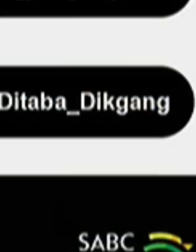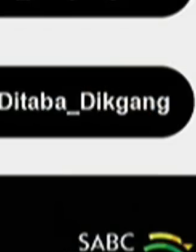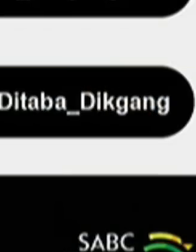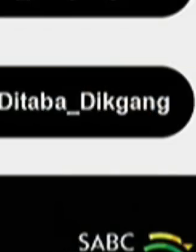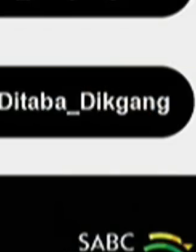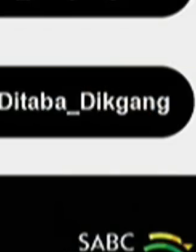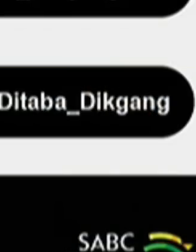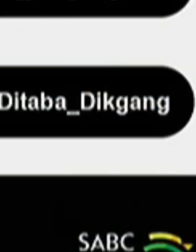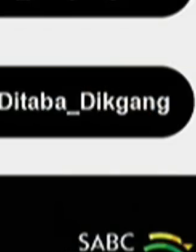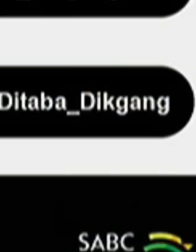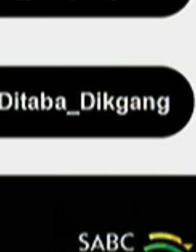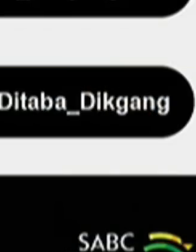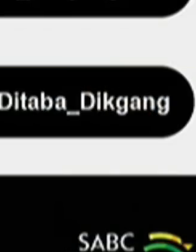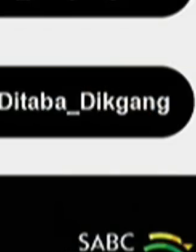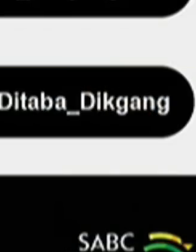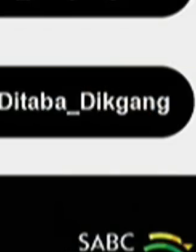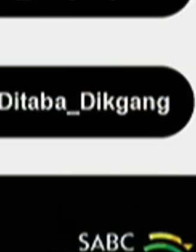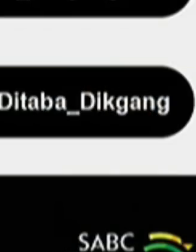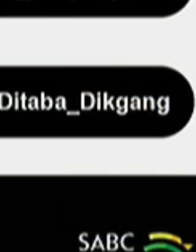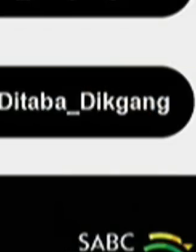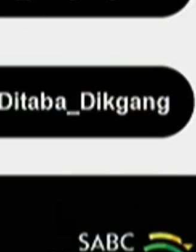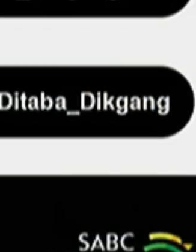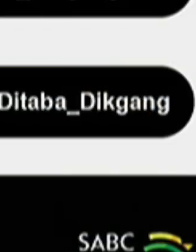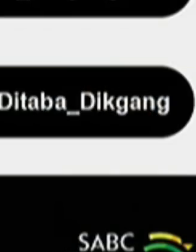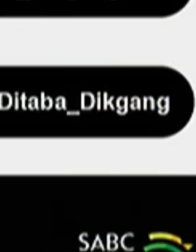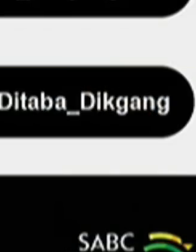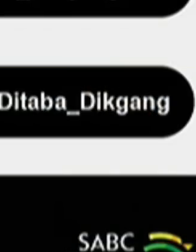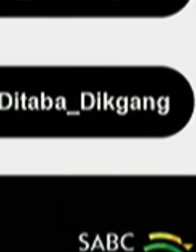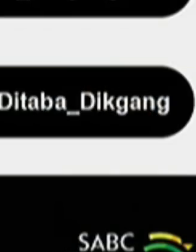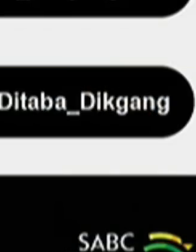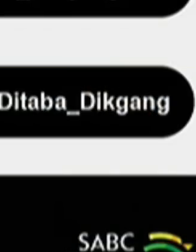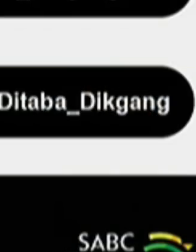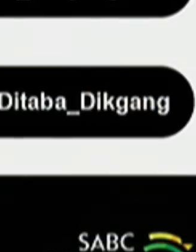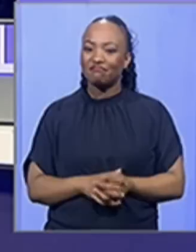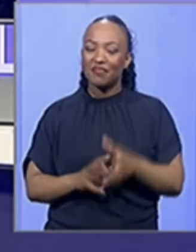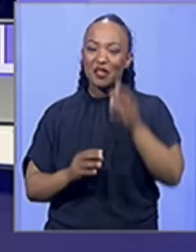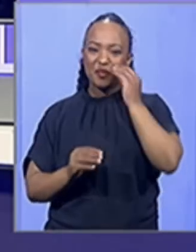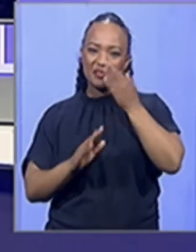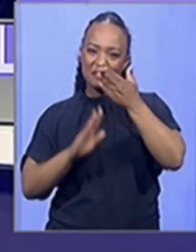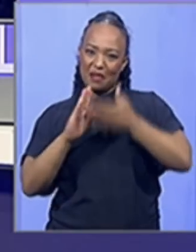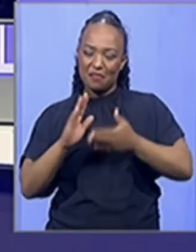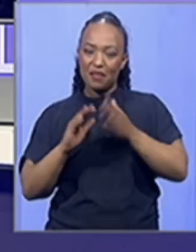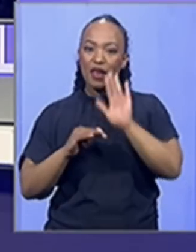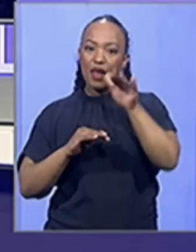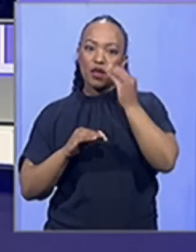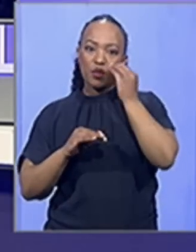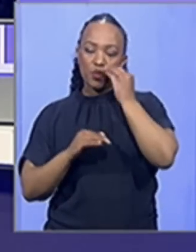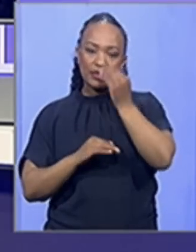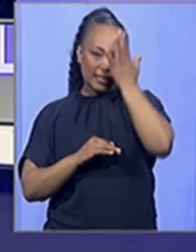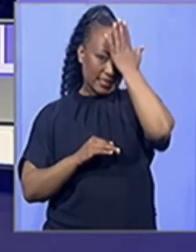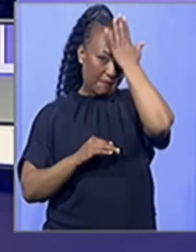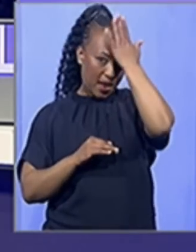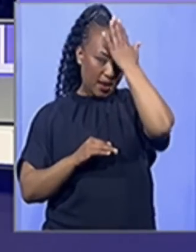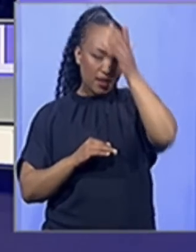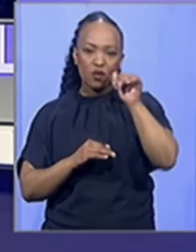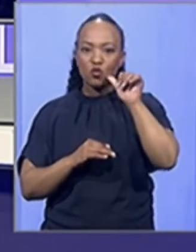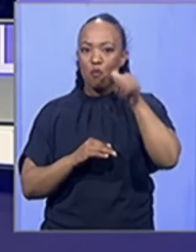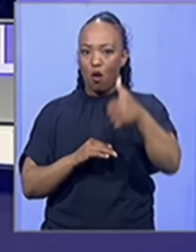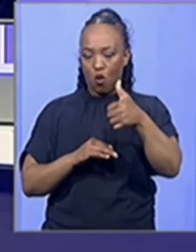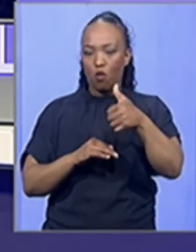mo mafaratlhatlheng a YouTube, X, Facebook le WhatsApp. Dine di le kalo tse di latelang ke tsa loleme la Sepedi ka moso